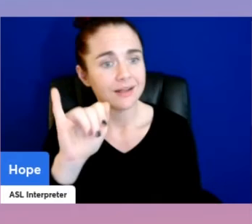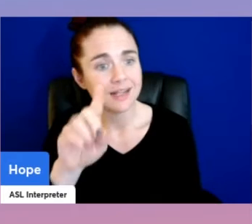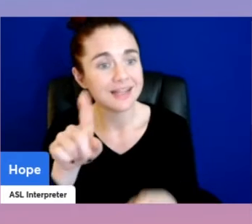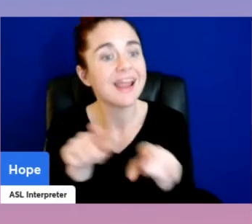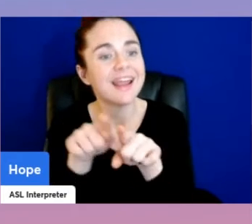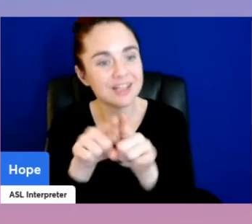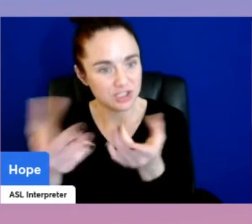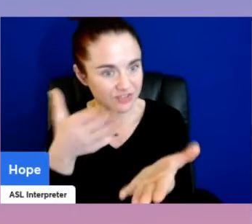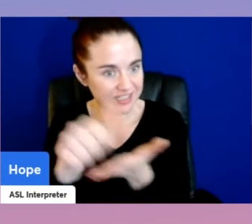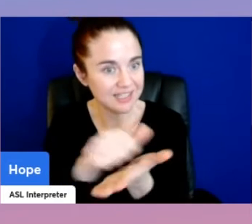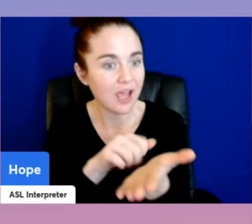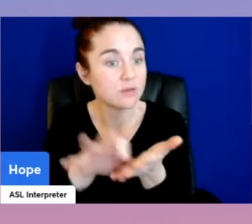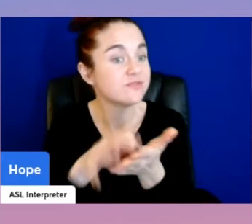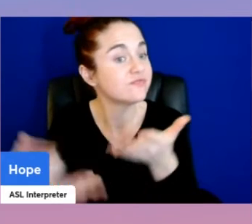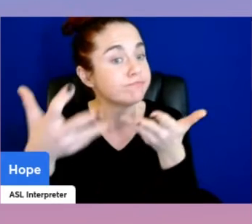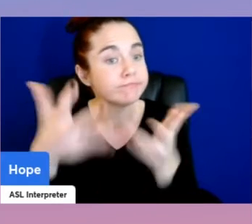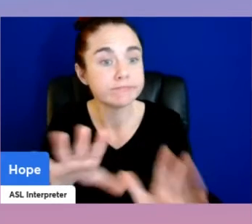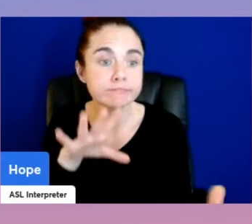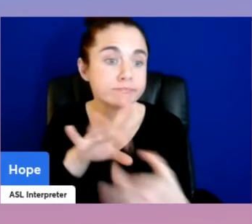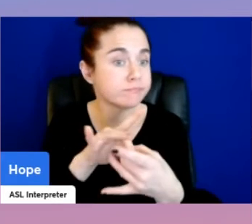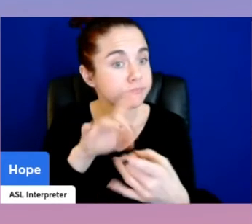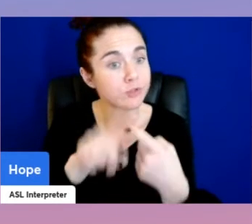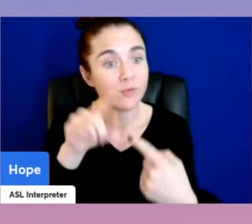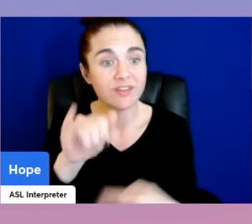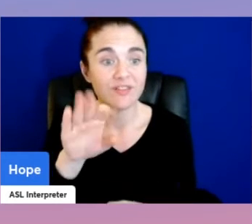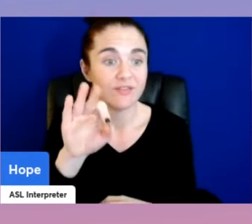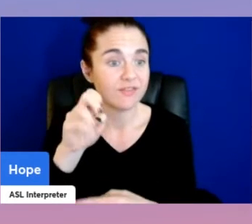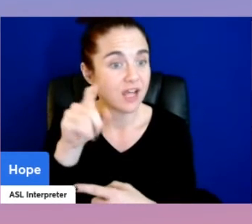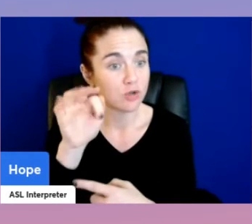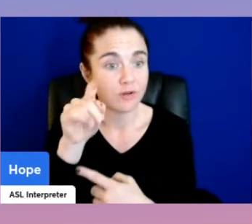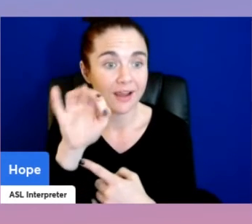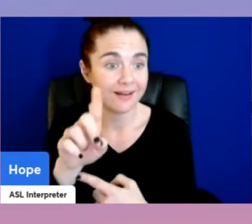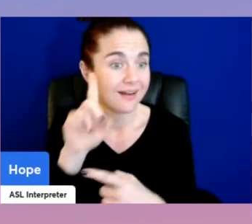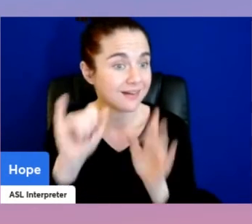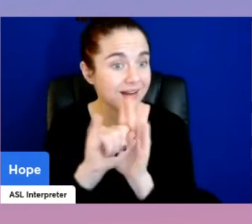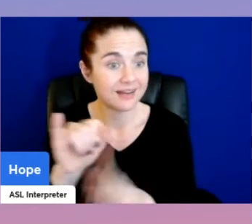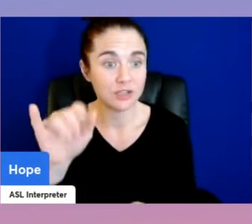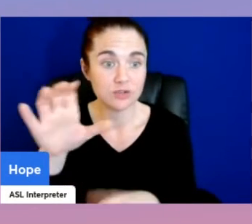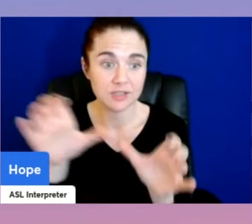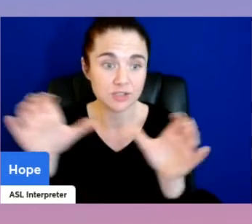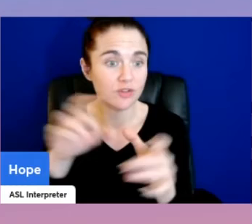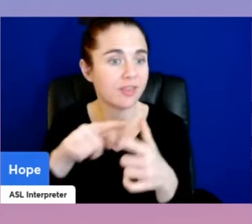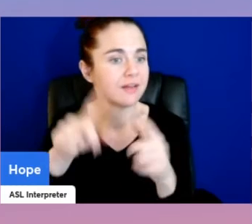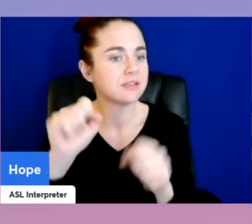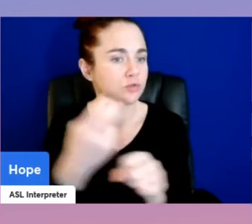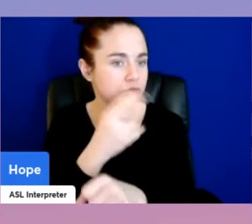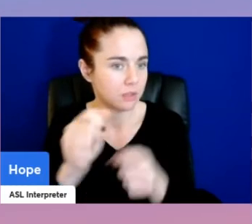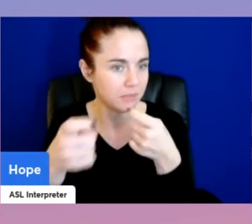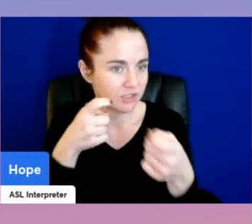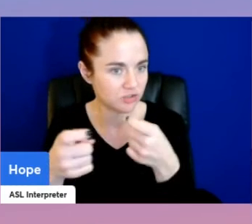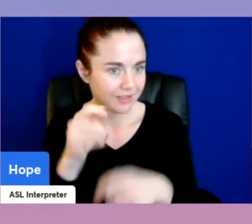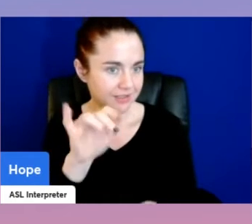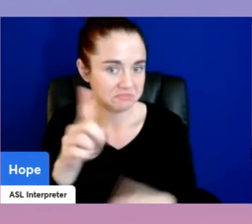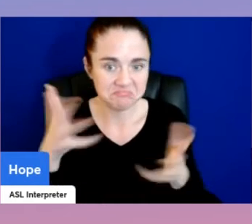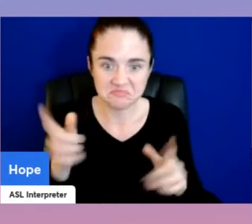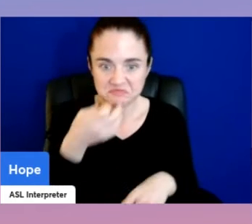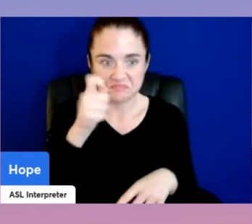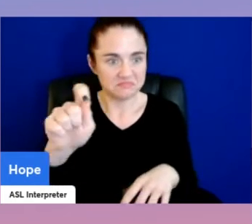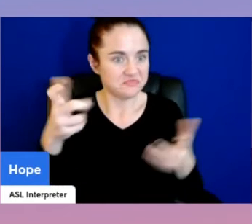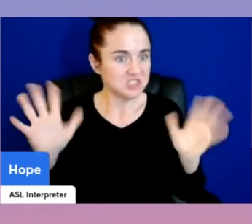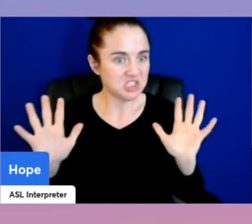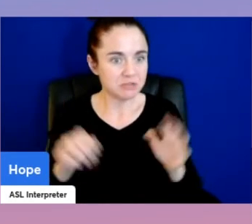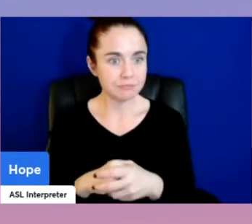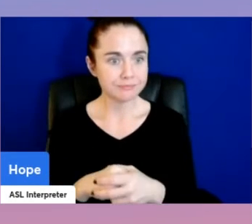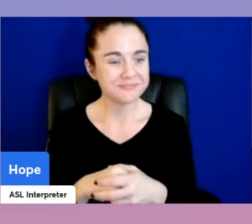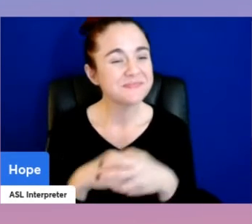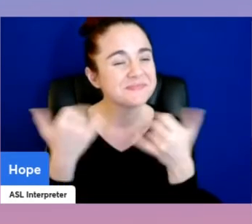count, which is already connected to our federated identity credential so that we can use this managed ID. And there we go. Our pods are now